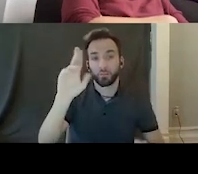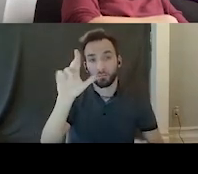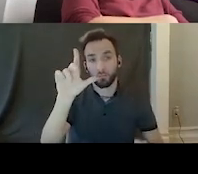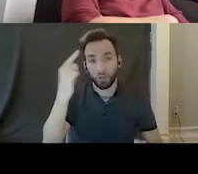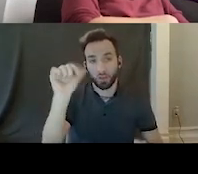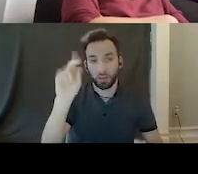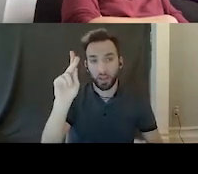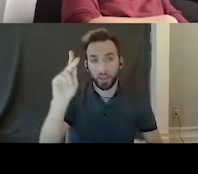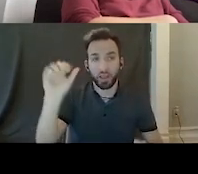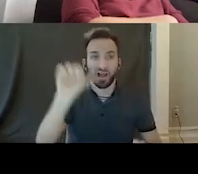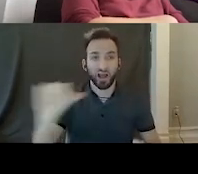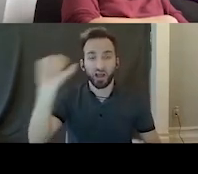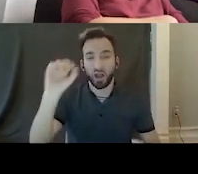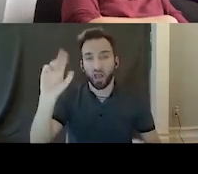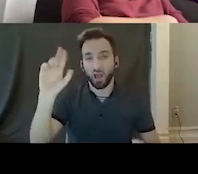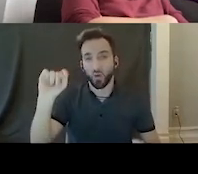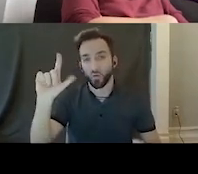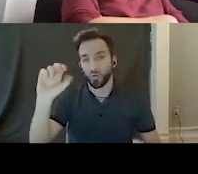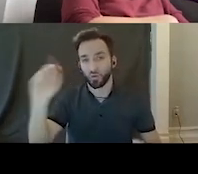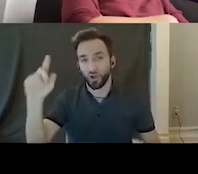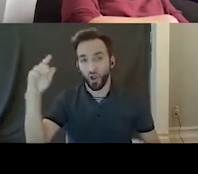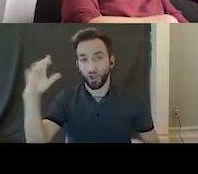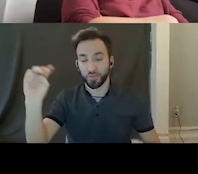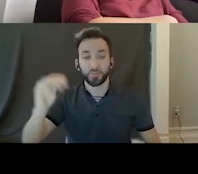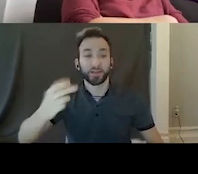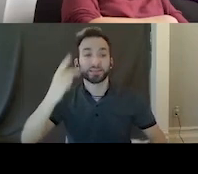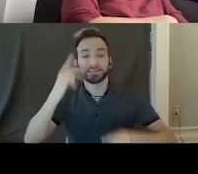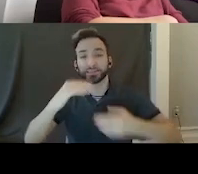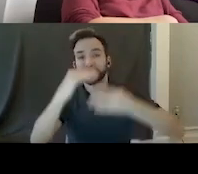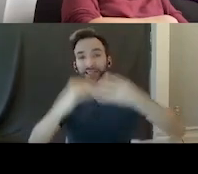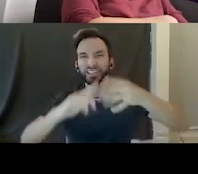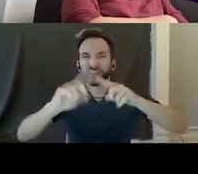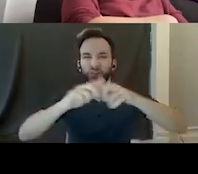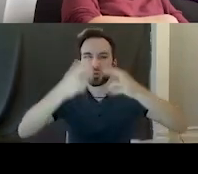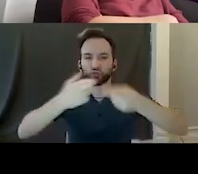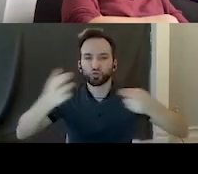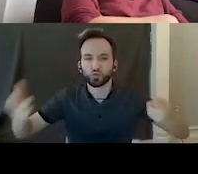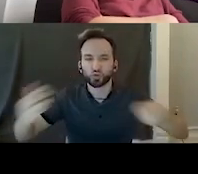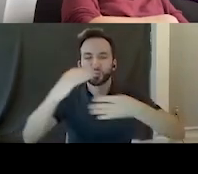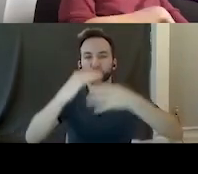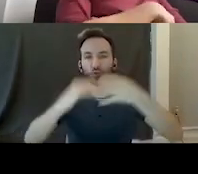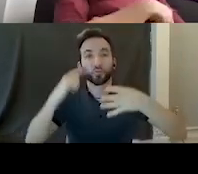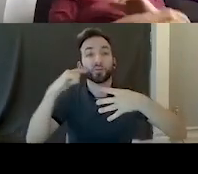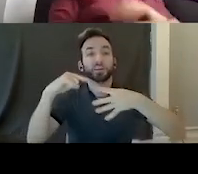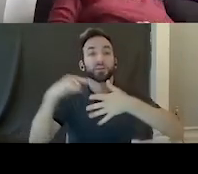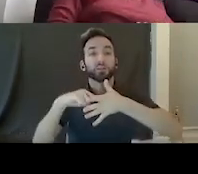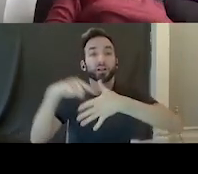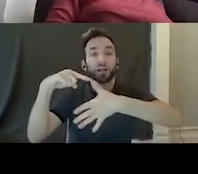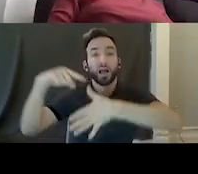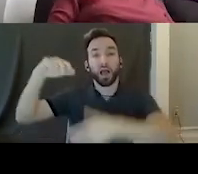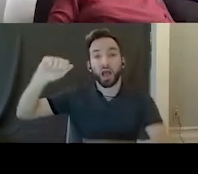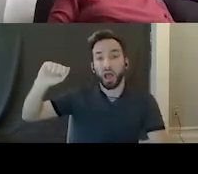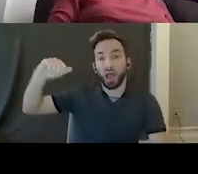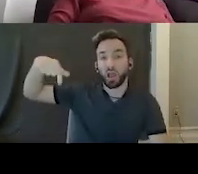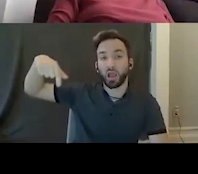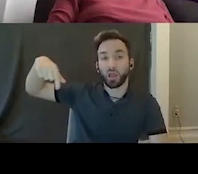zaréma.bulgak@outlook.com. And there's resources. You could go to ACEPS. They do a lot of advocacy for students with disabilities. And you could go to